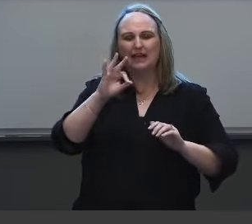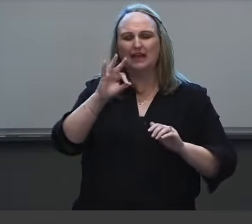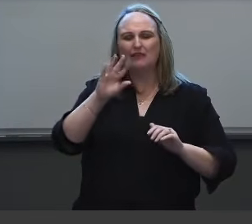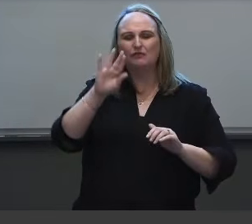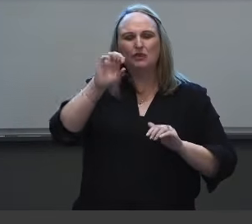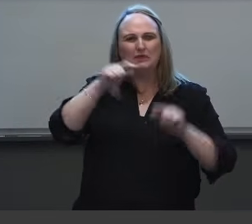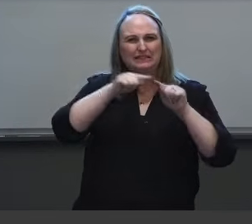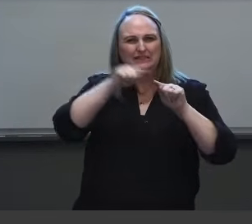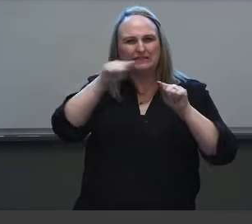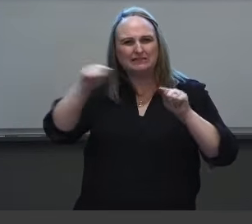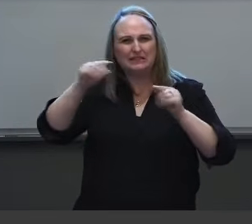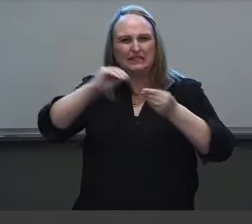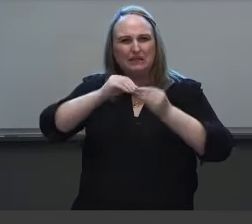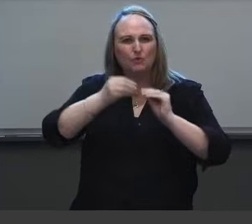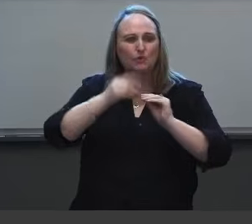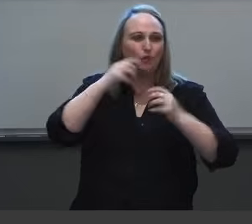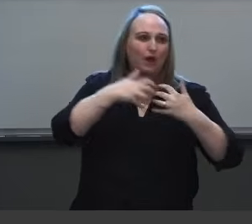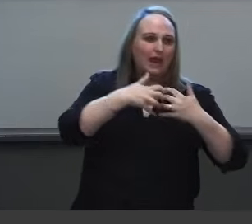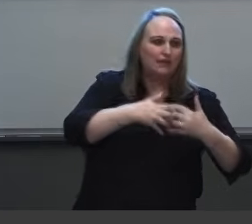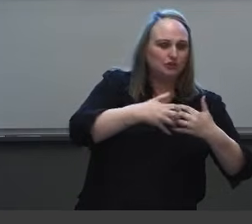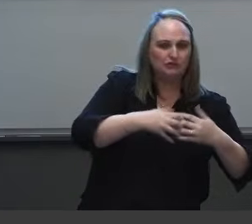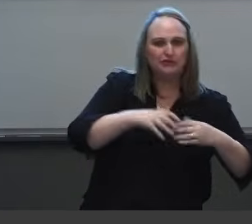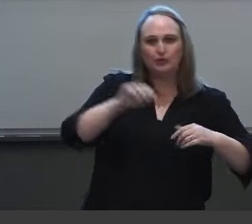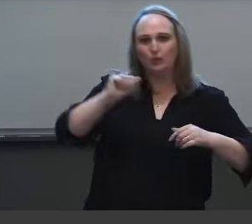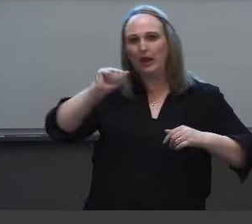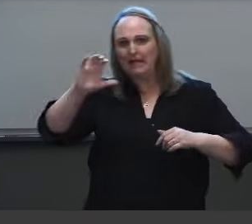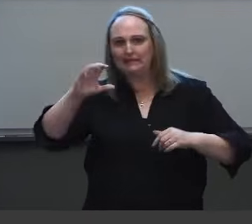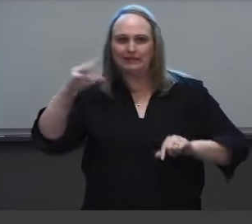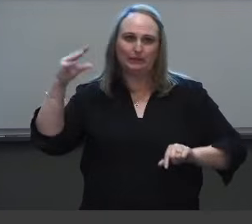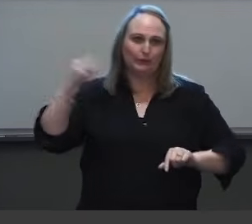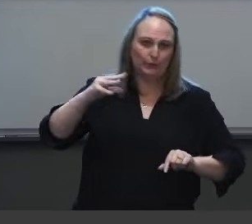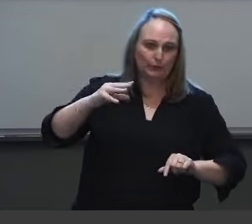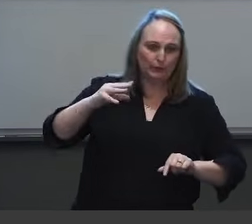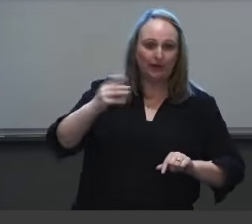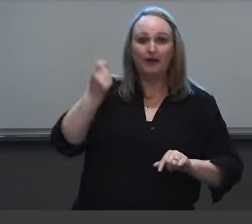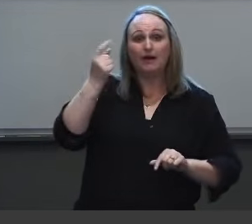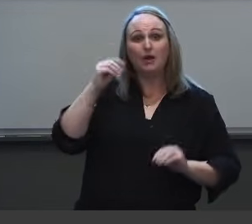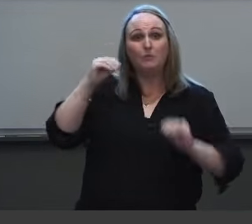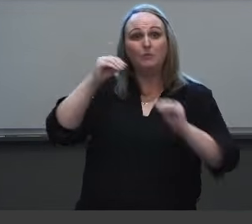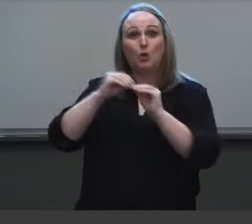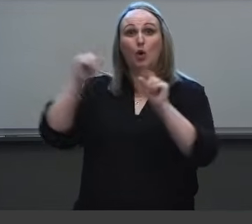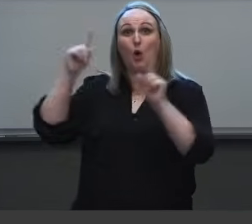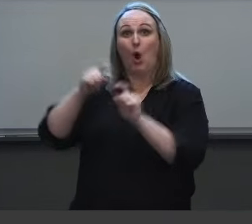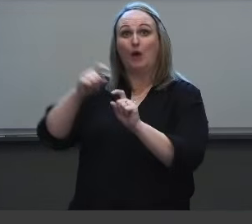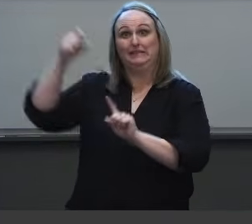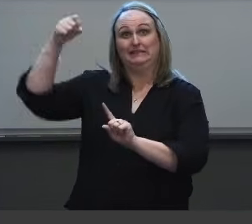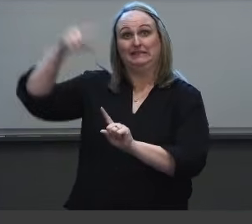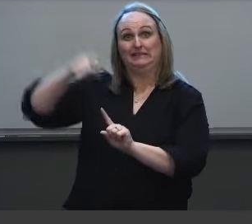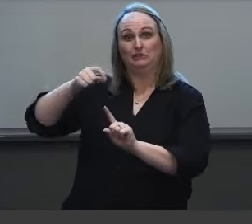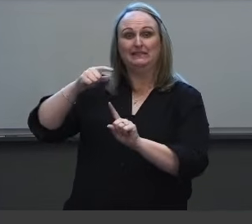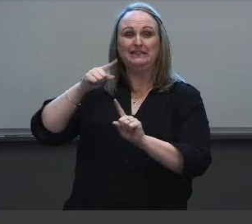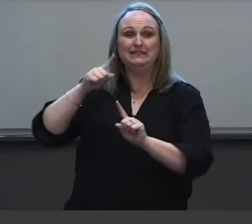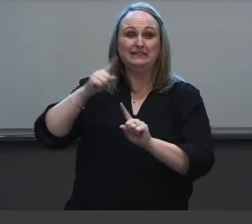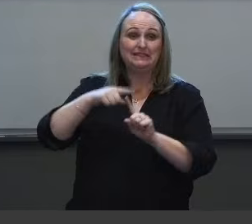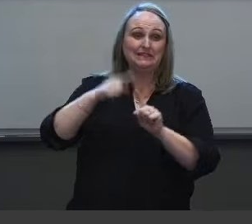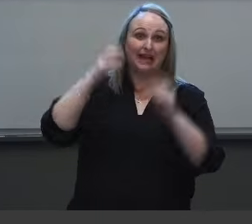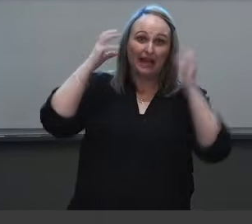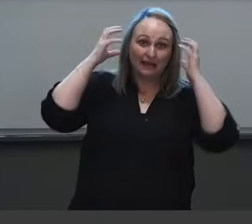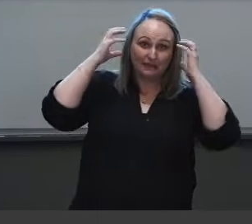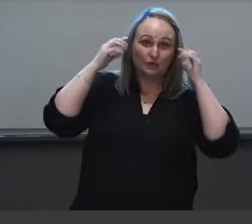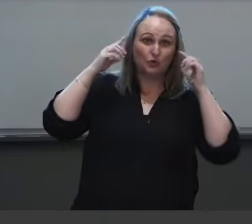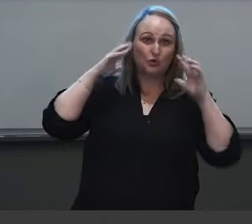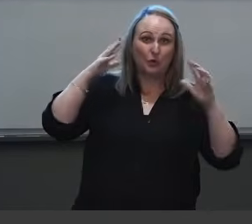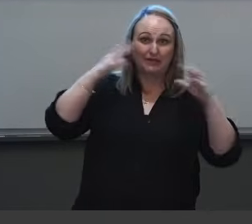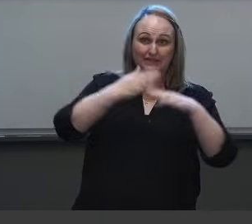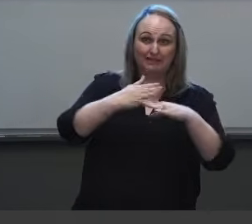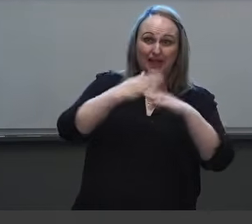air conditioner. But for complex signals, noise canceling is not going to be very effective. So we needed to come up